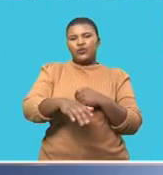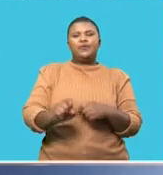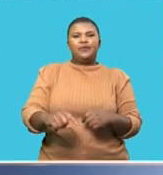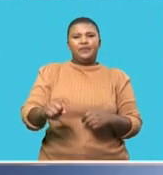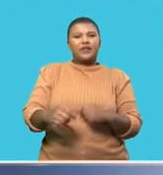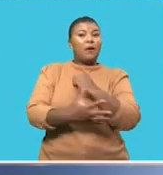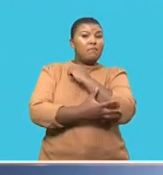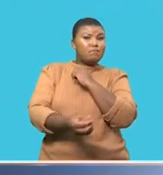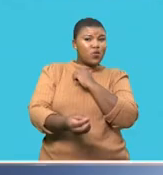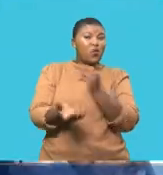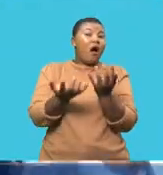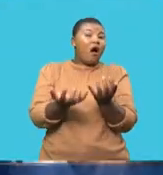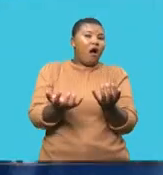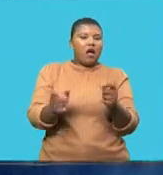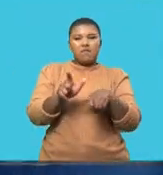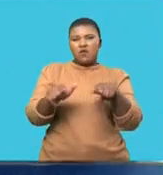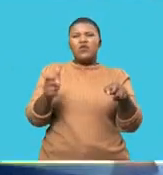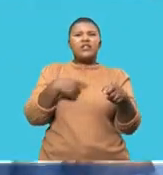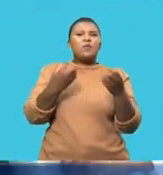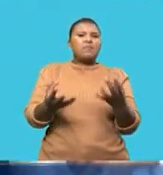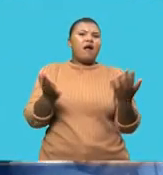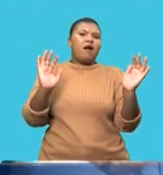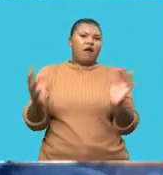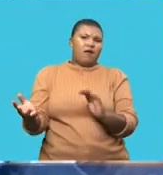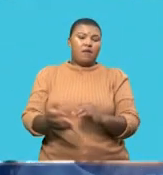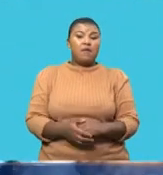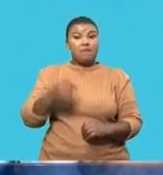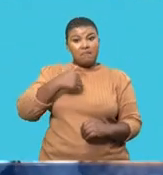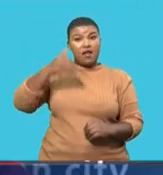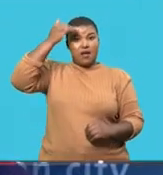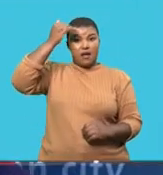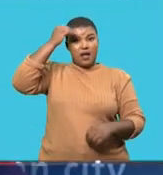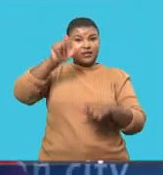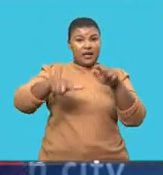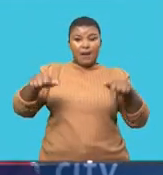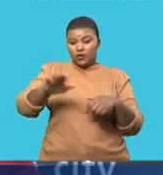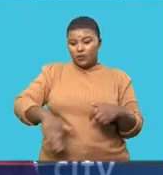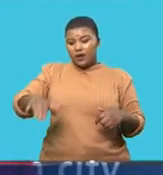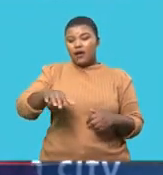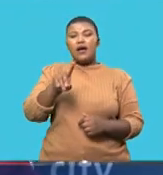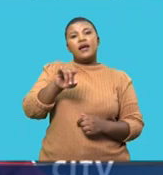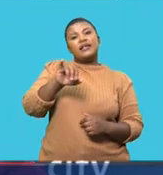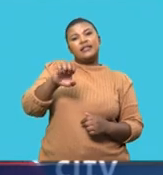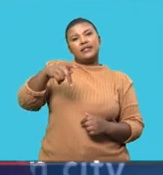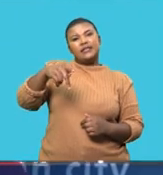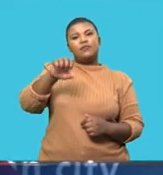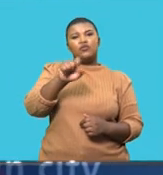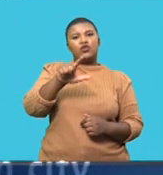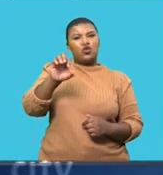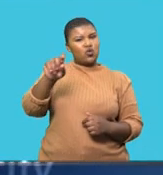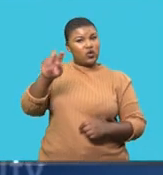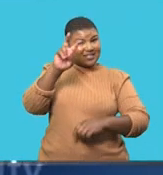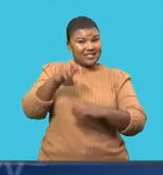the poor and the working class. The only thing is ukuthi the people of Diepsloot community akona, it needs